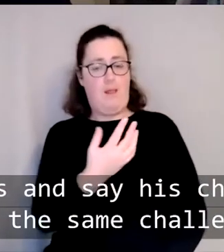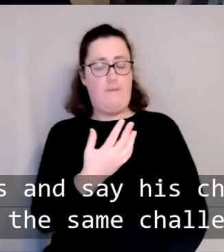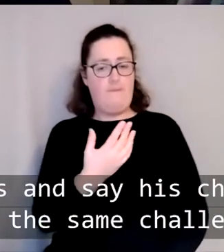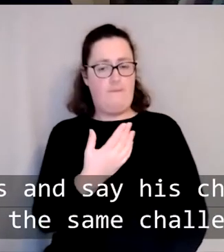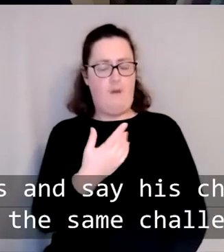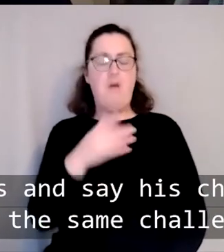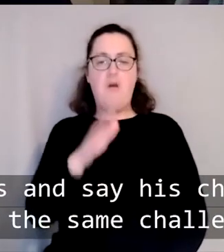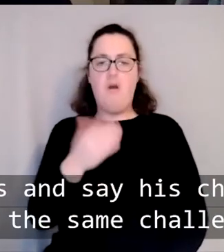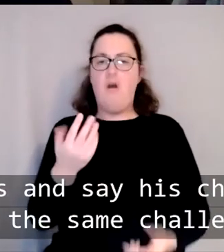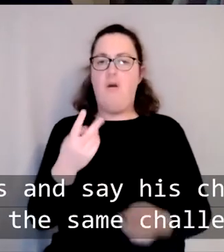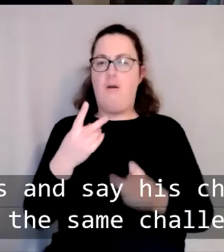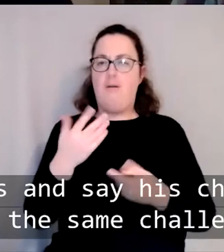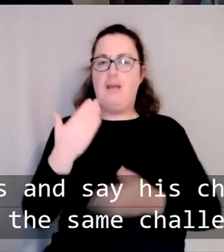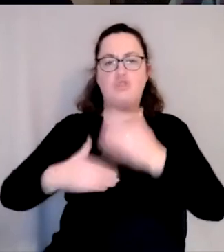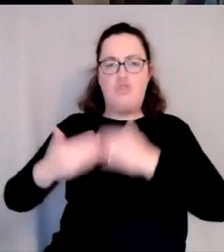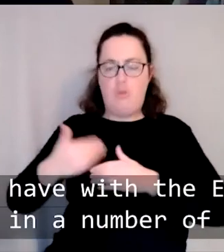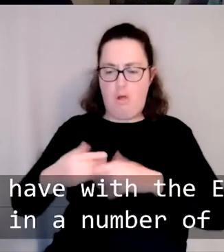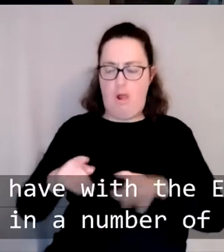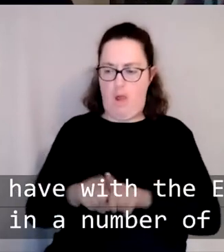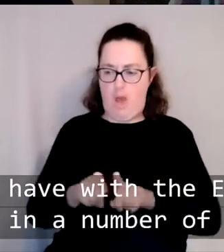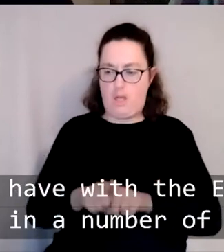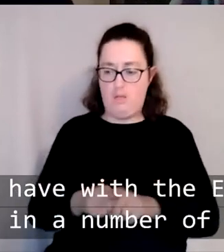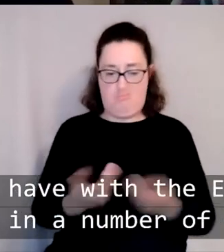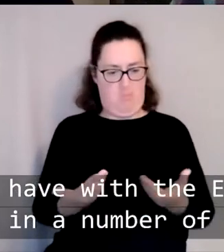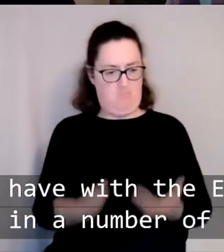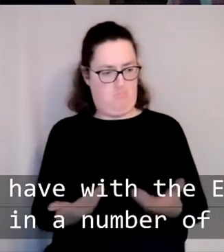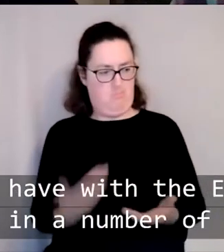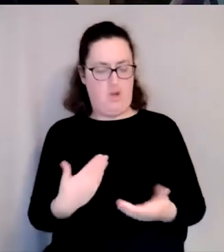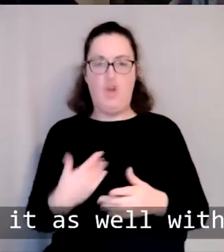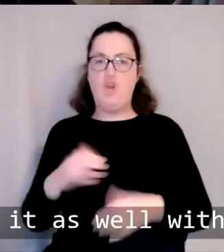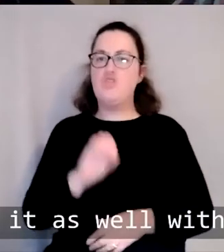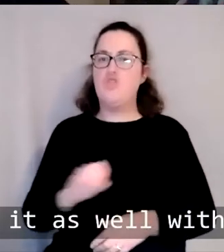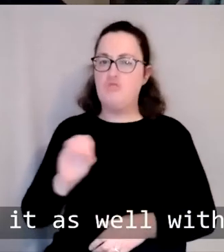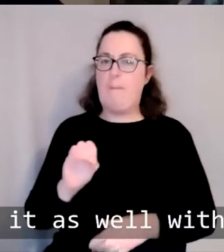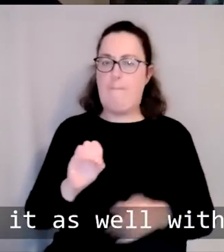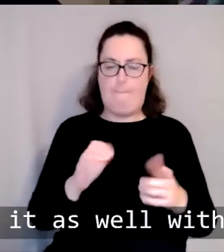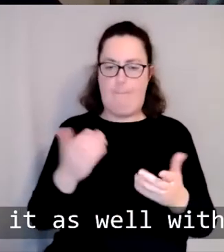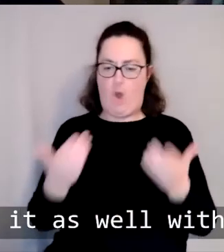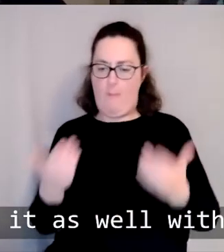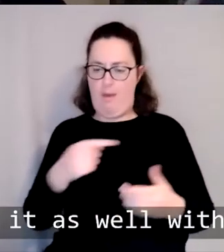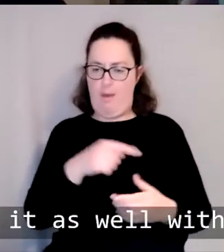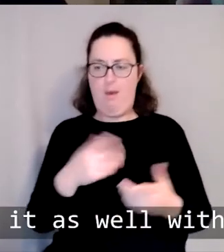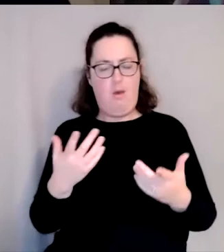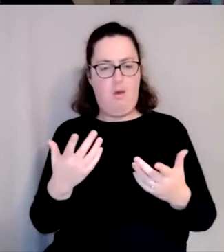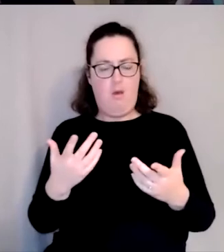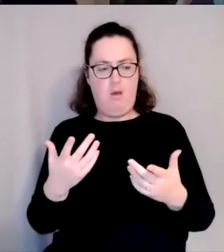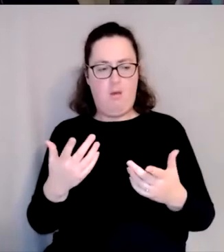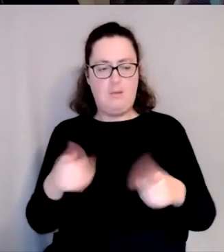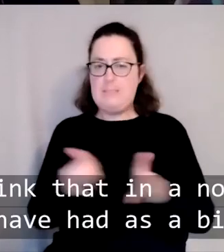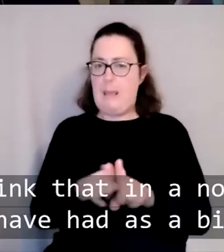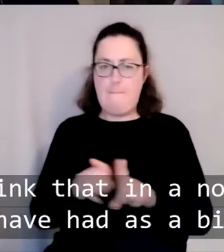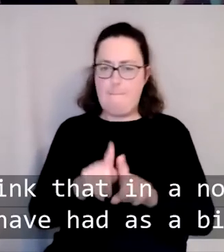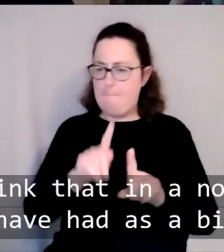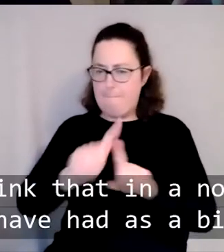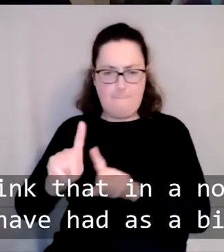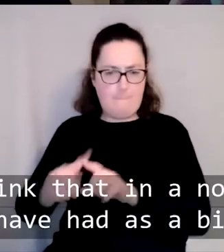say his challenges were the same challenges that we have with the European Union in a number of ways, and you do it as well with Bismarck.